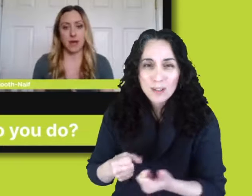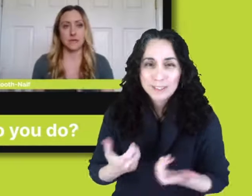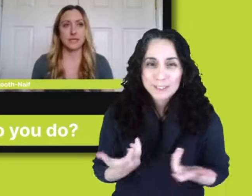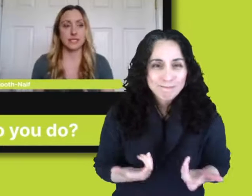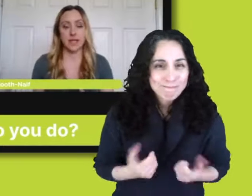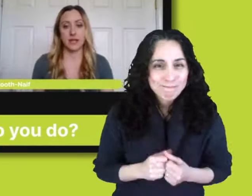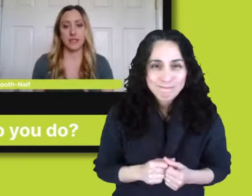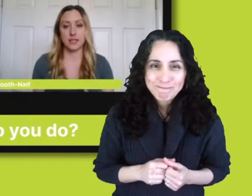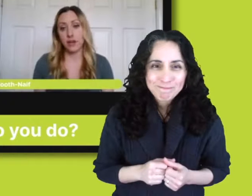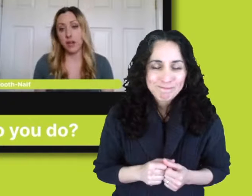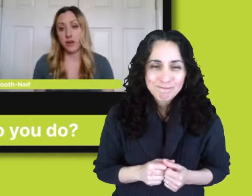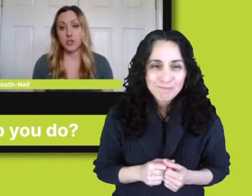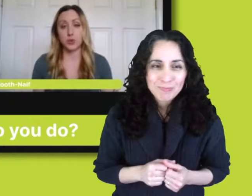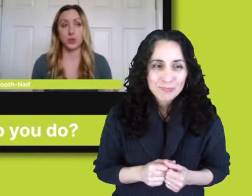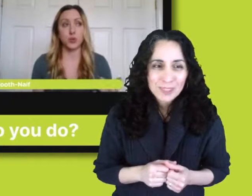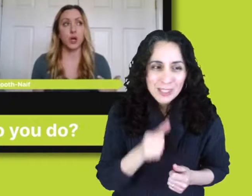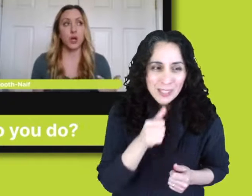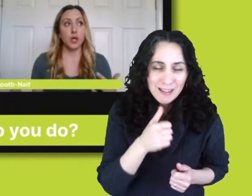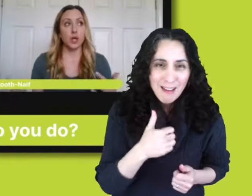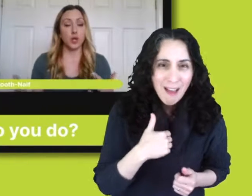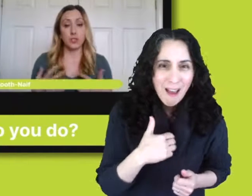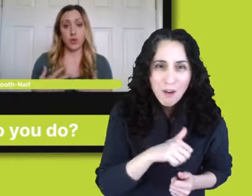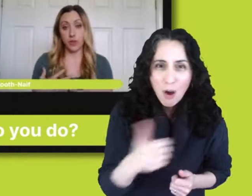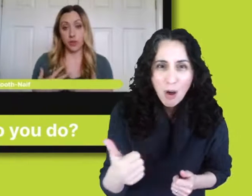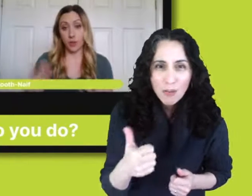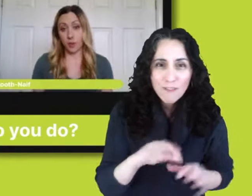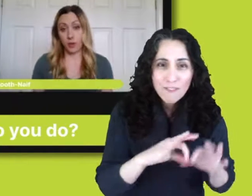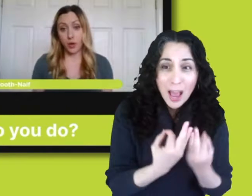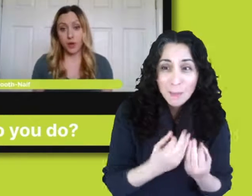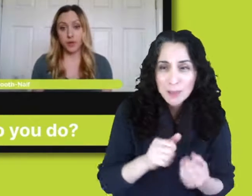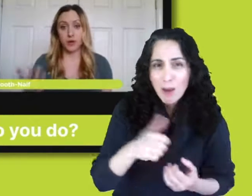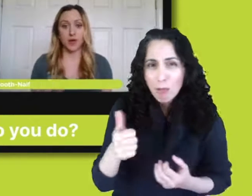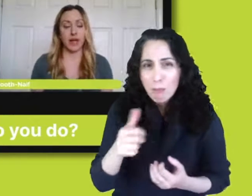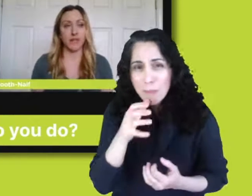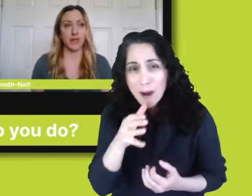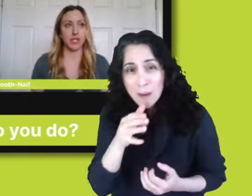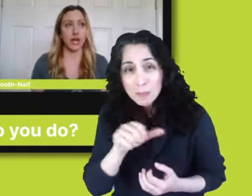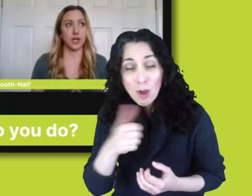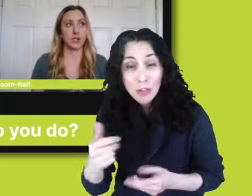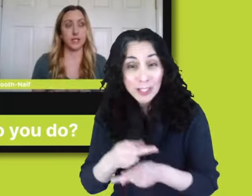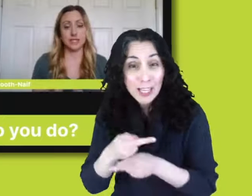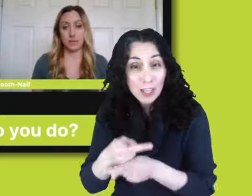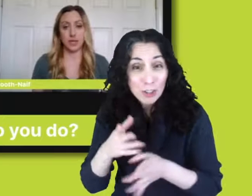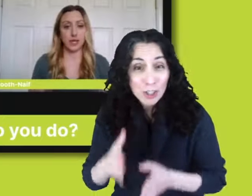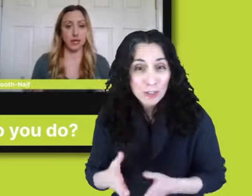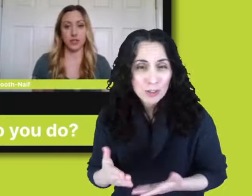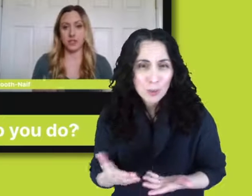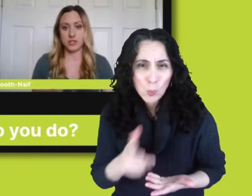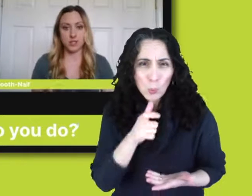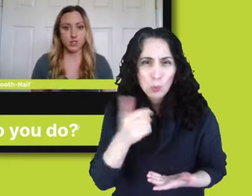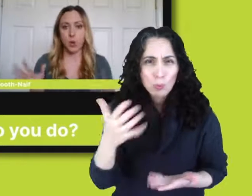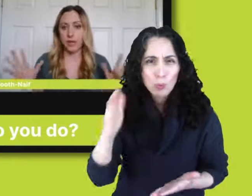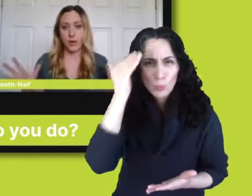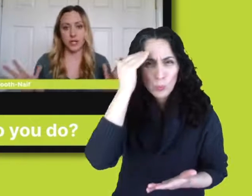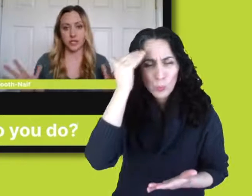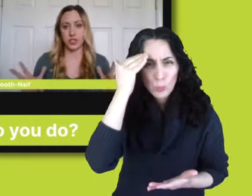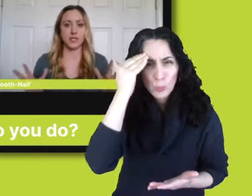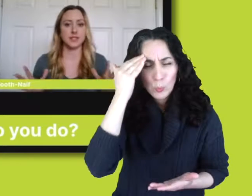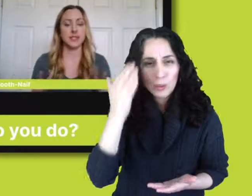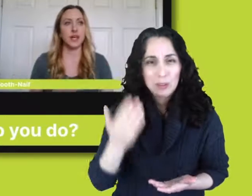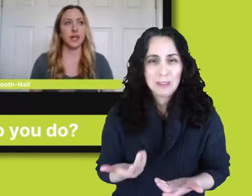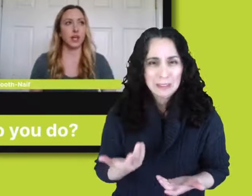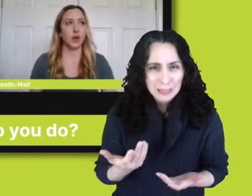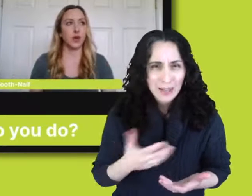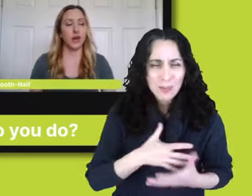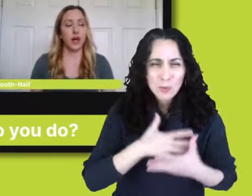and moms and dads and caregivers who, was going through what we were going through, having a child with CP, and just there's so many